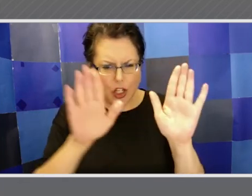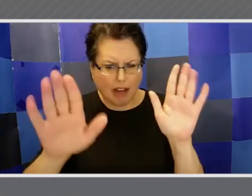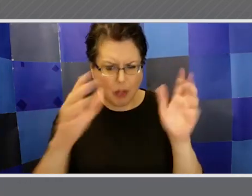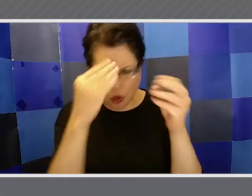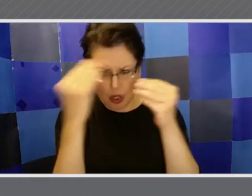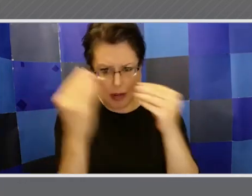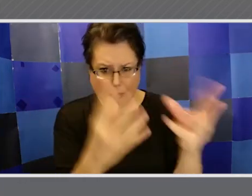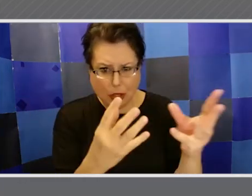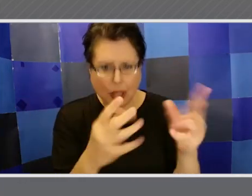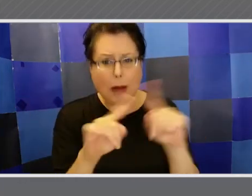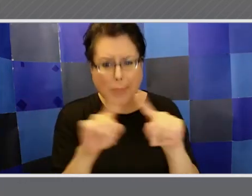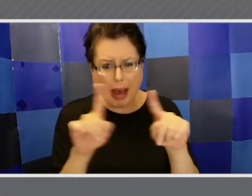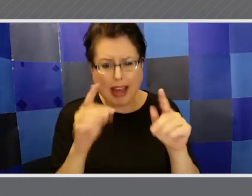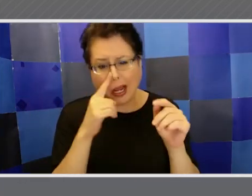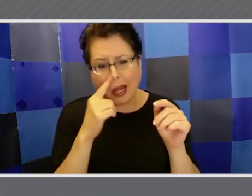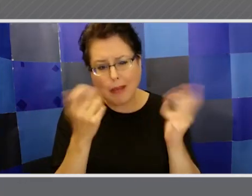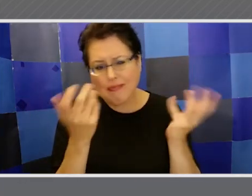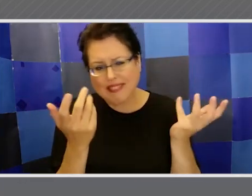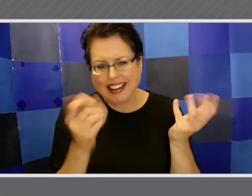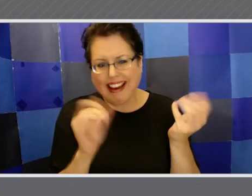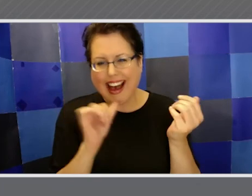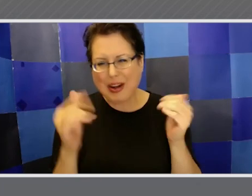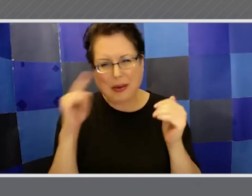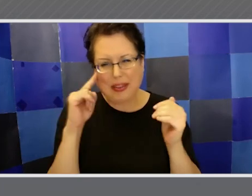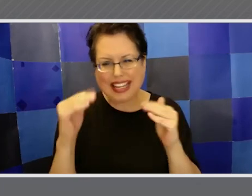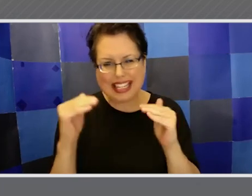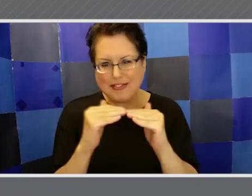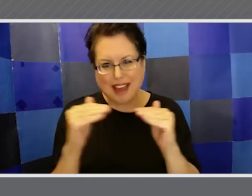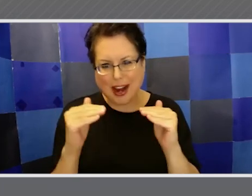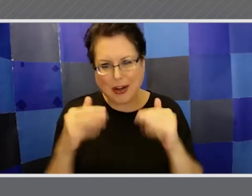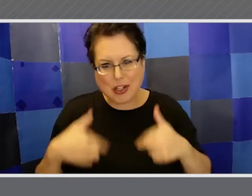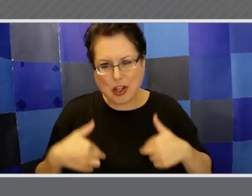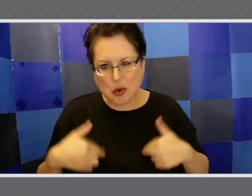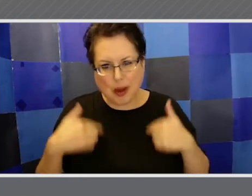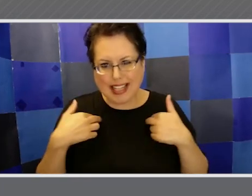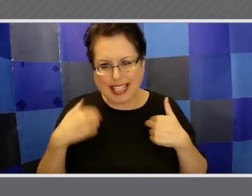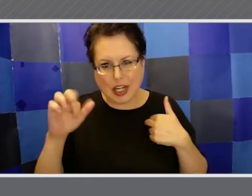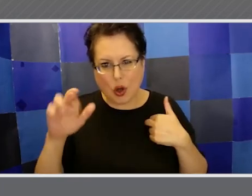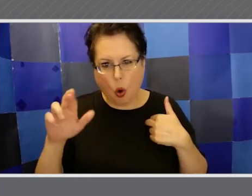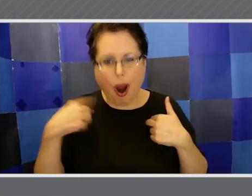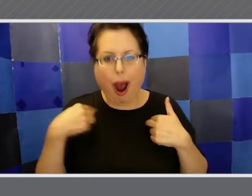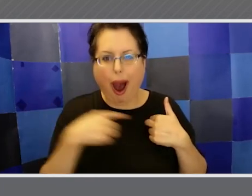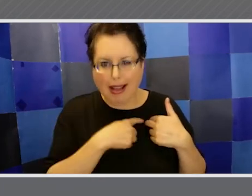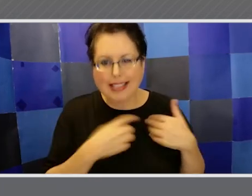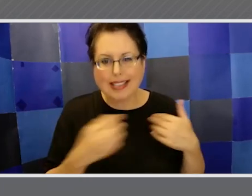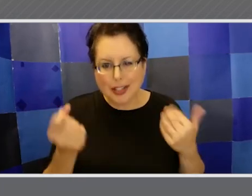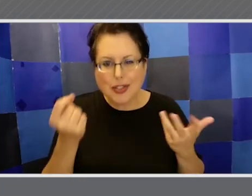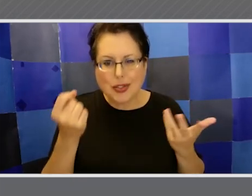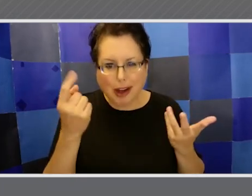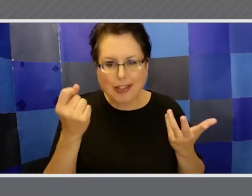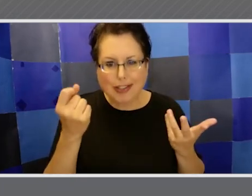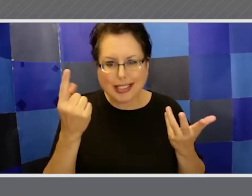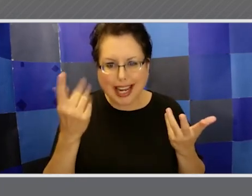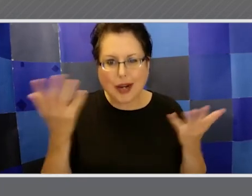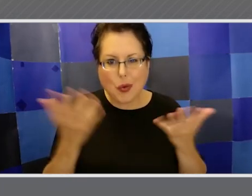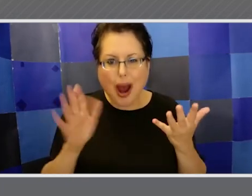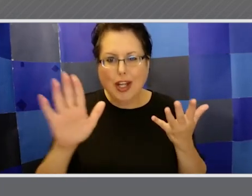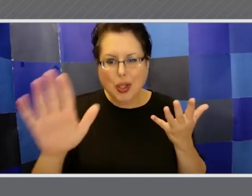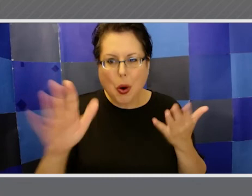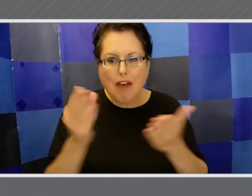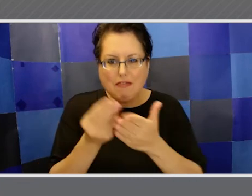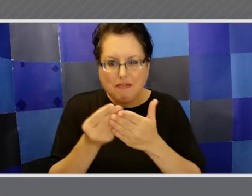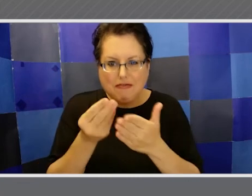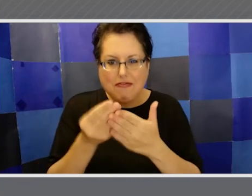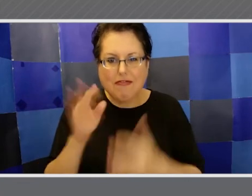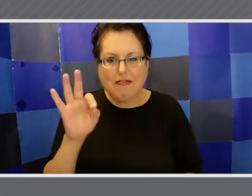I don't think it's fair to the resident or to us to have a real sense of what your funding priorities are. So that will go